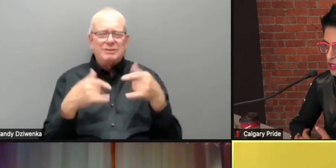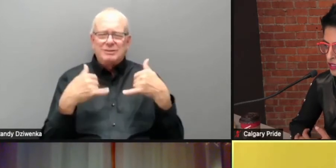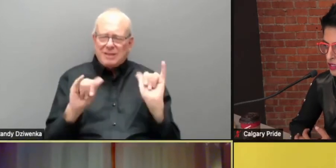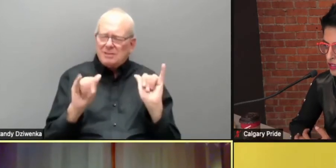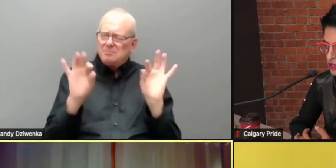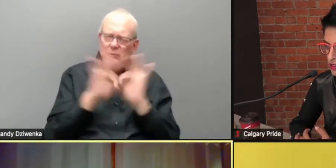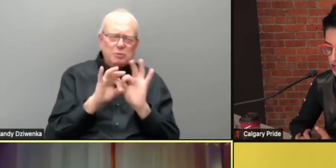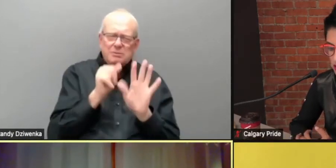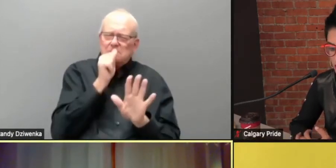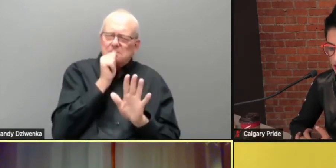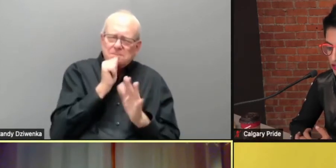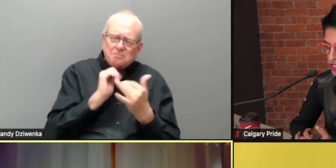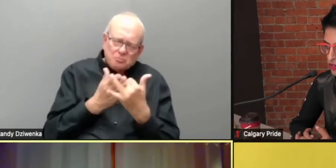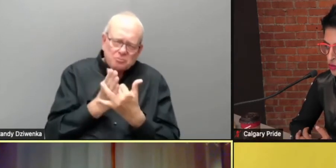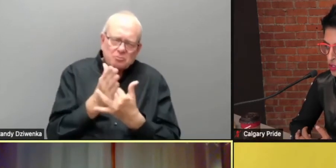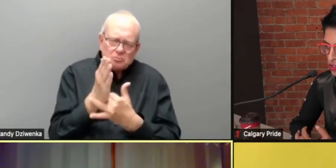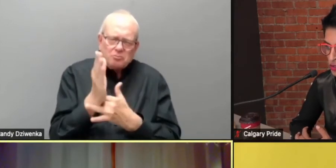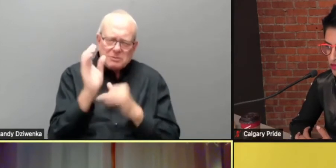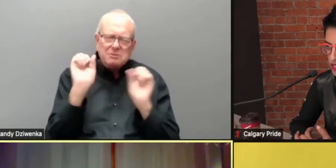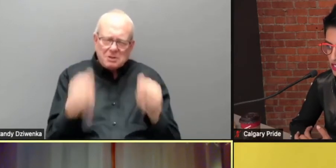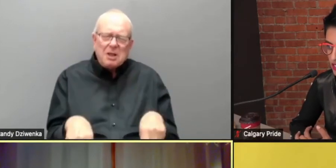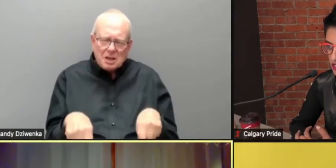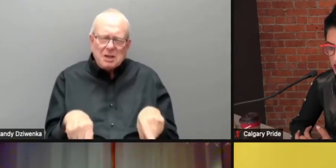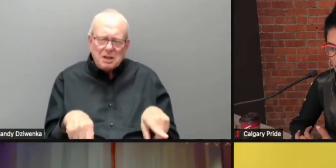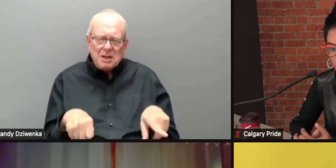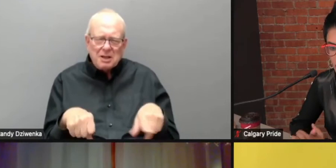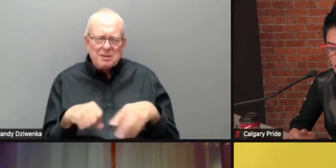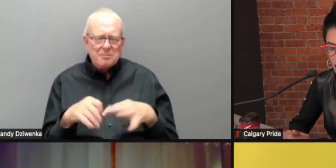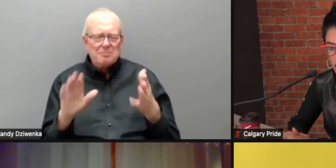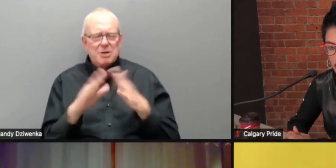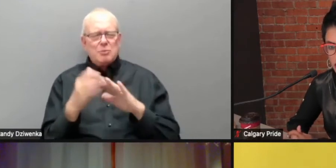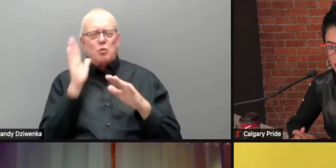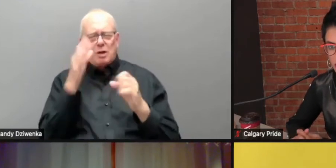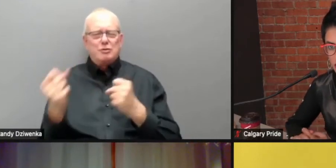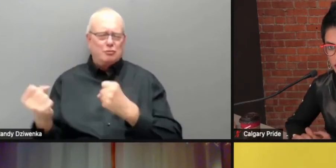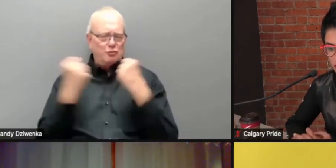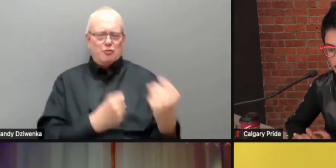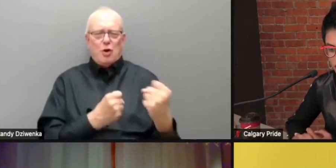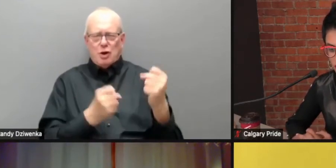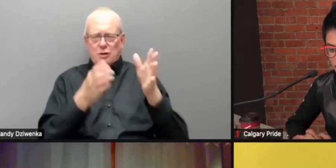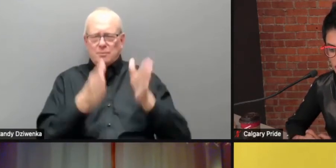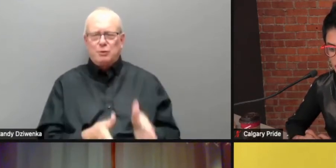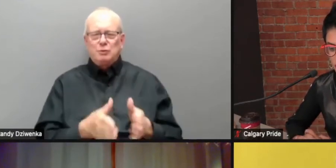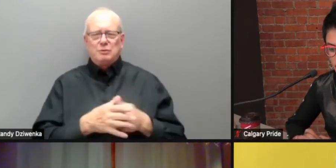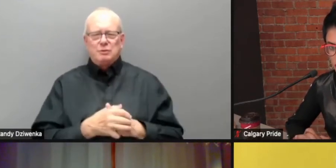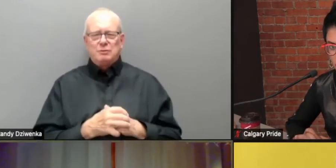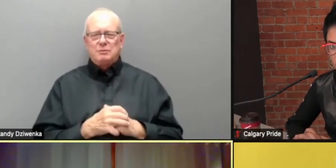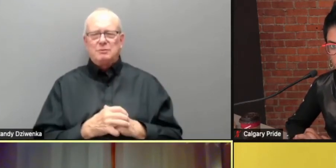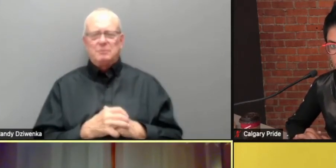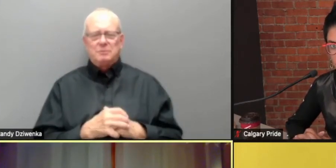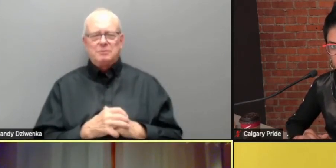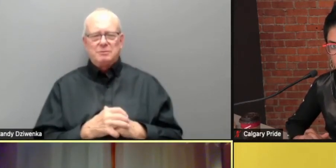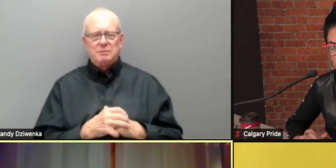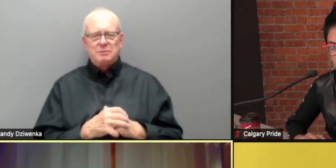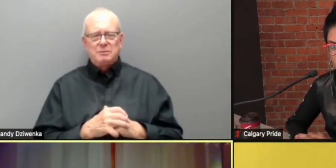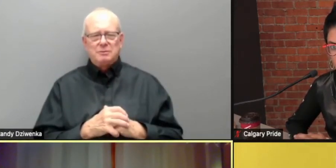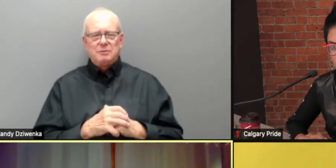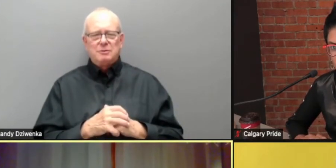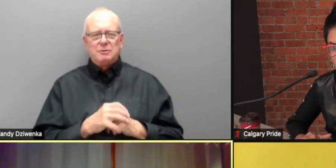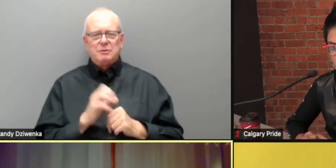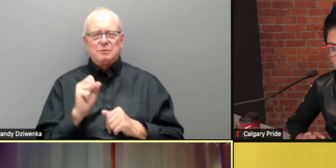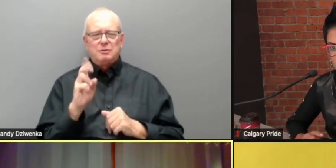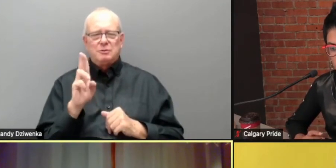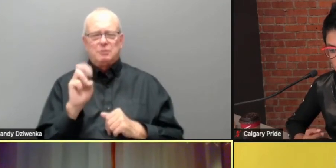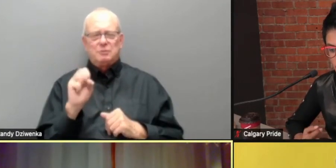I agree. Lavina and Suresh, did you have anything else to add to that? Very, very important two factors that Prince